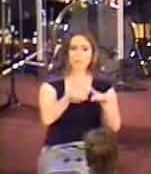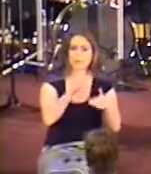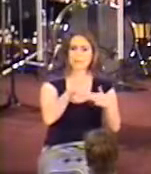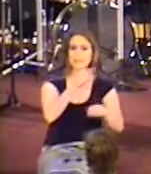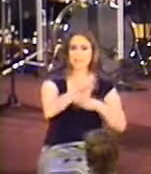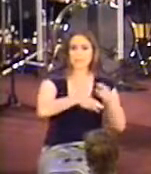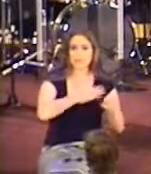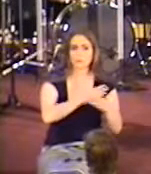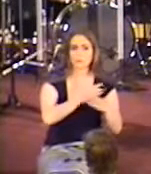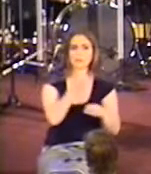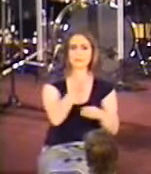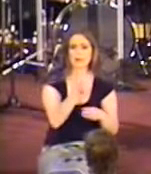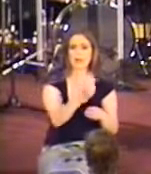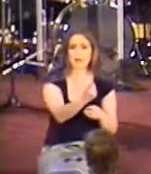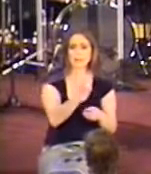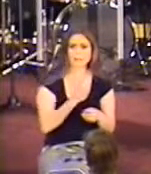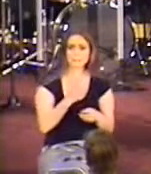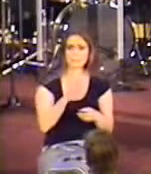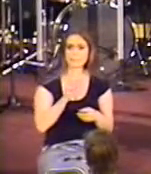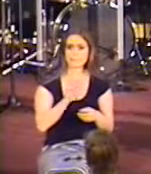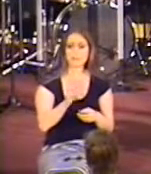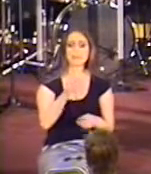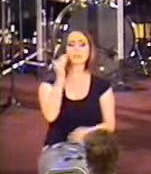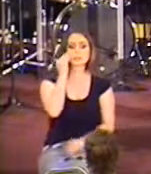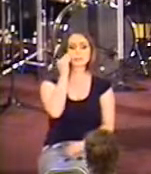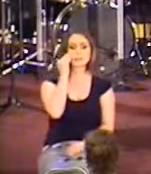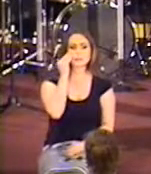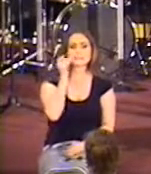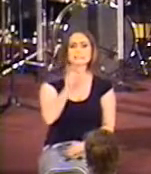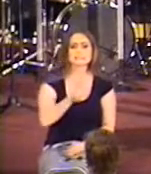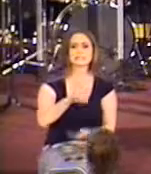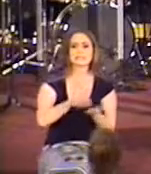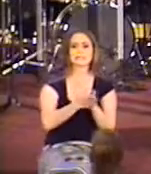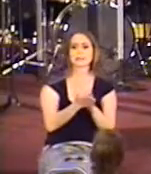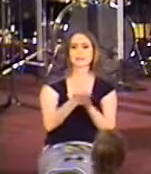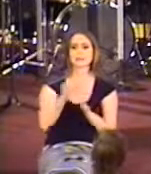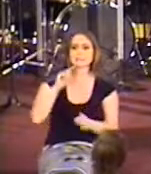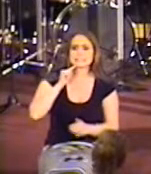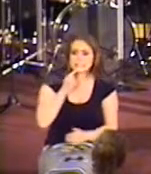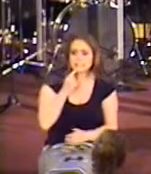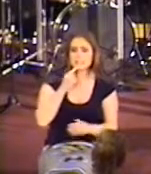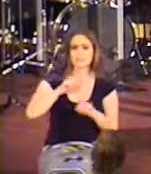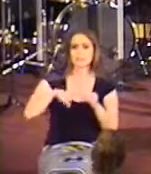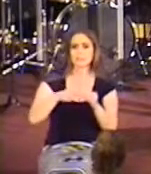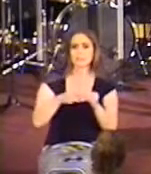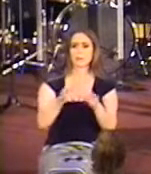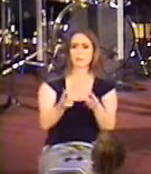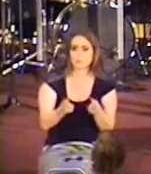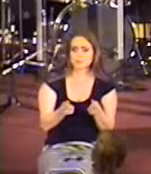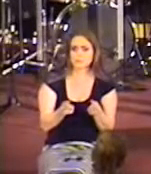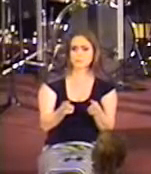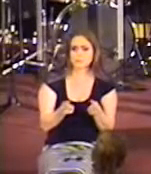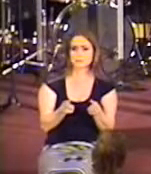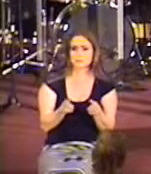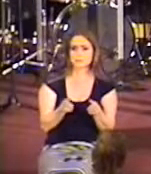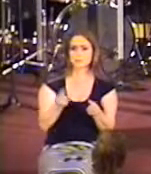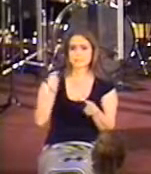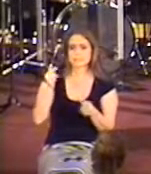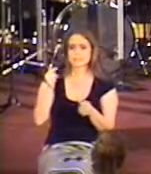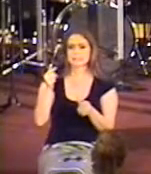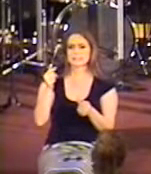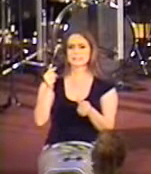he knew they had to get serious about what they were doing, and he called it double-mindedness. In other words, you think, over here I can come and